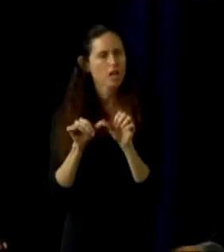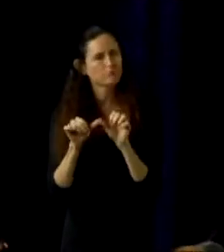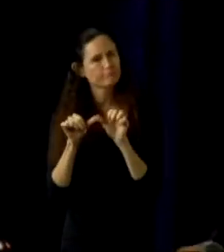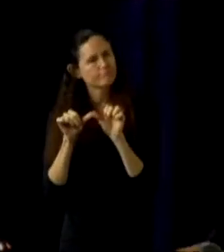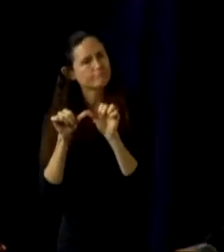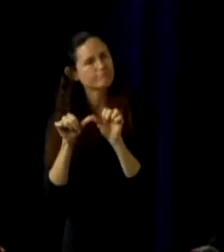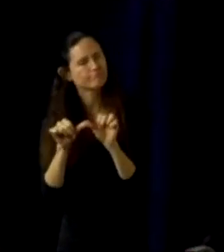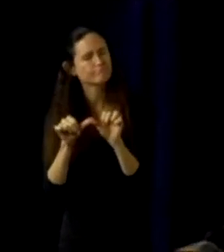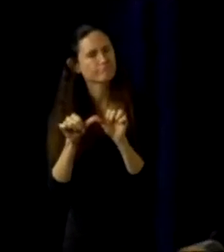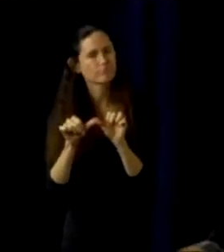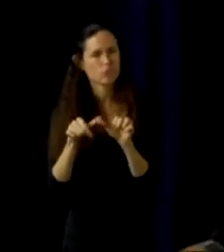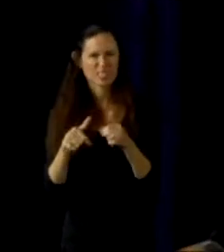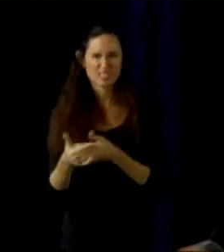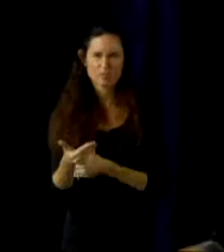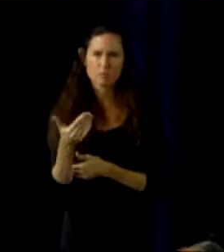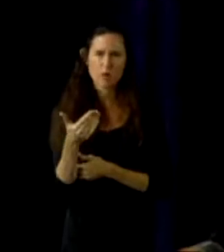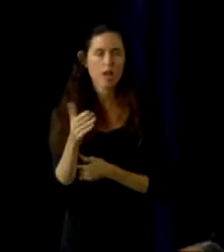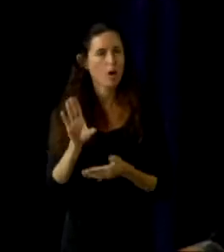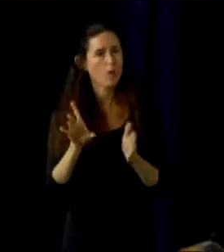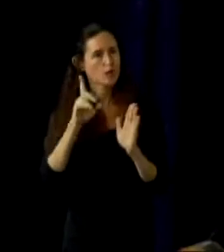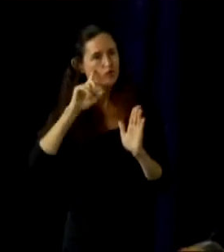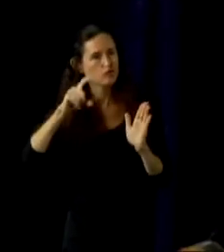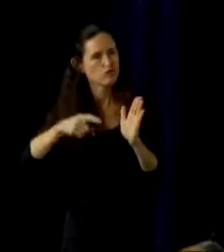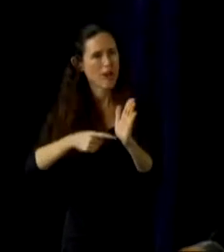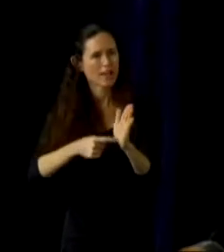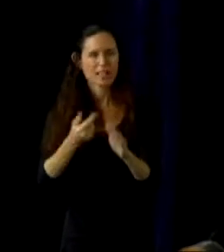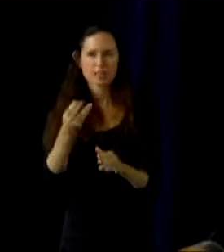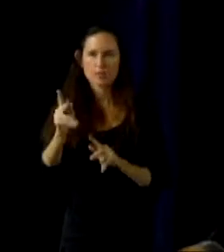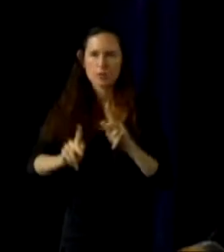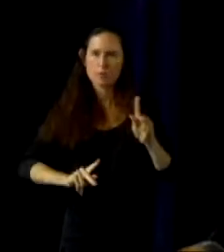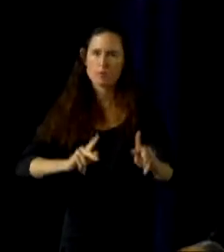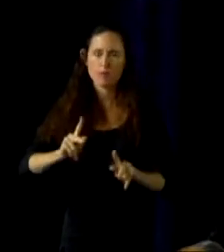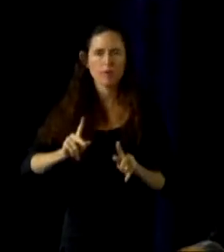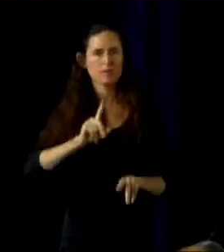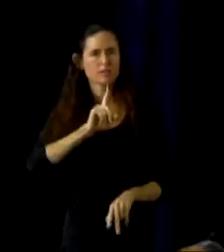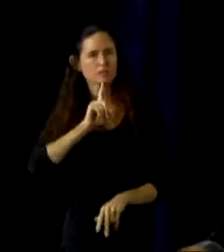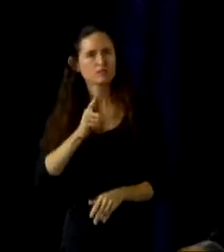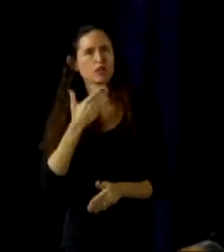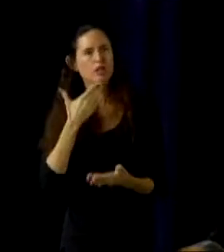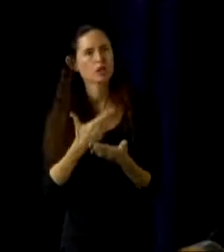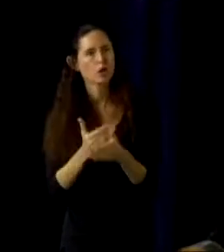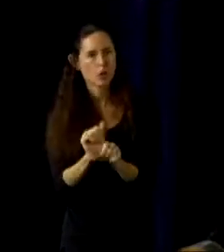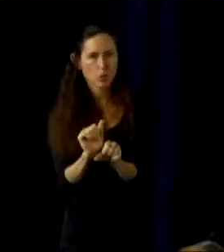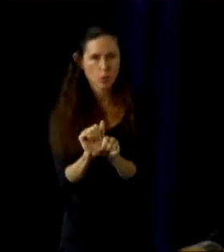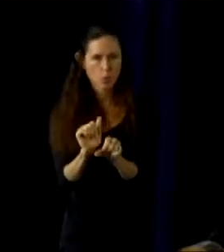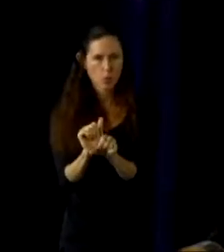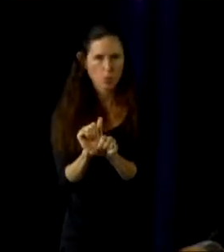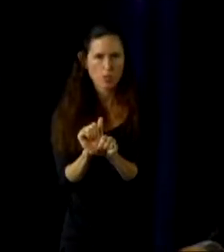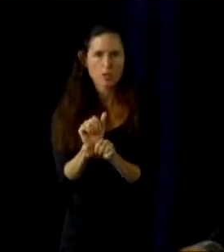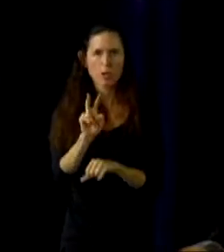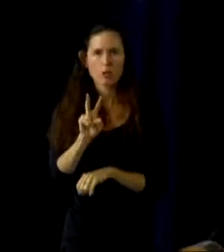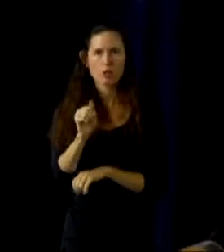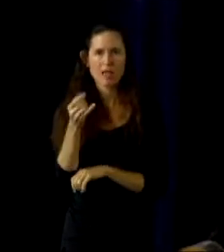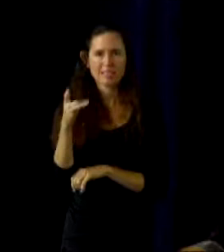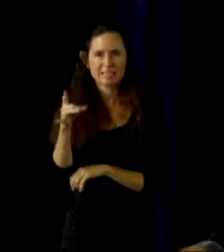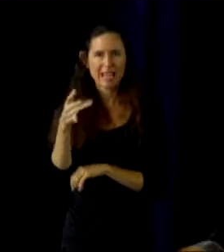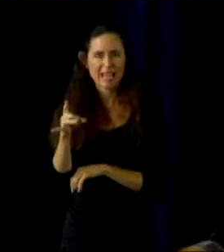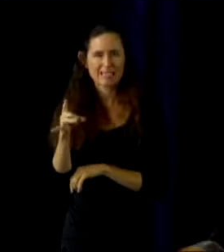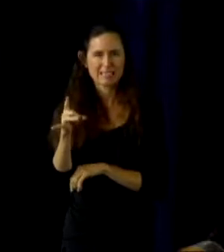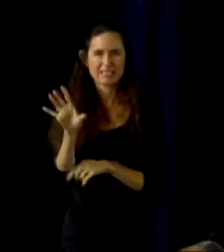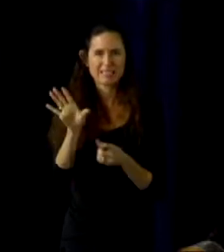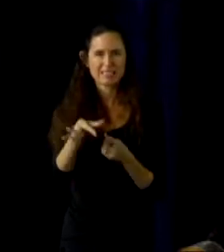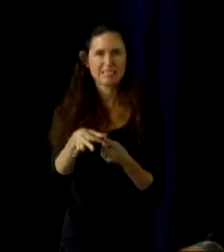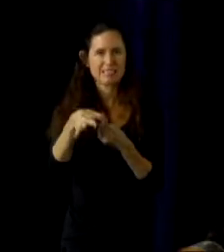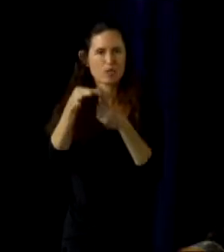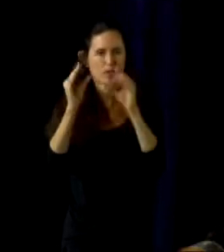recognize those people who have done some really good work. And so I want to recognize some folks behind here who are our 2018 Distinguished Faculty